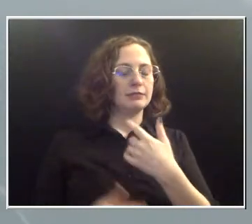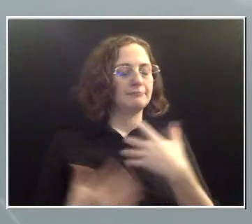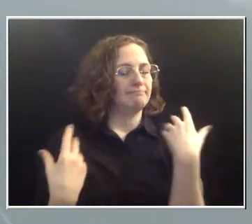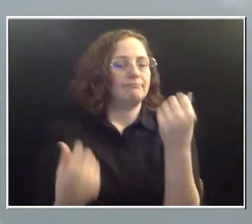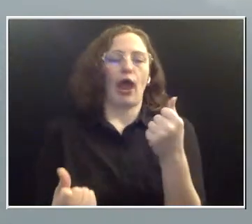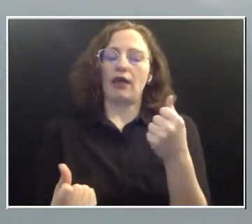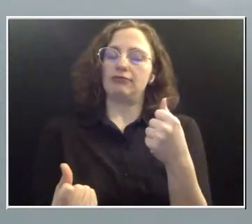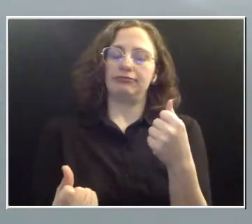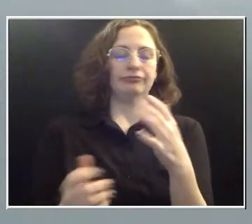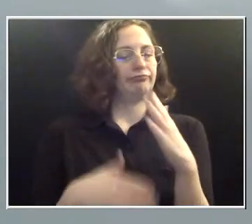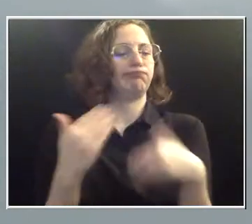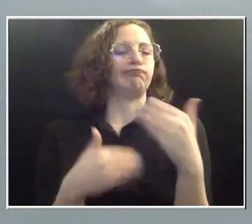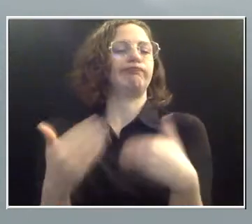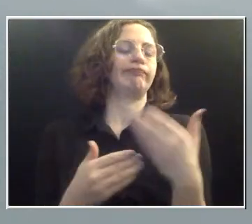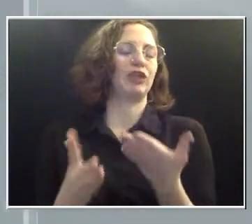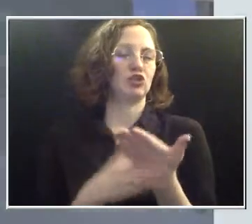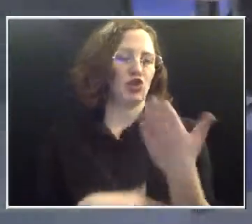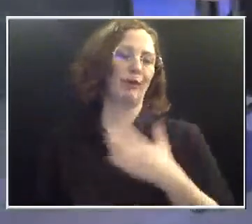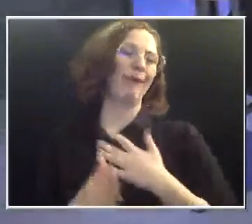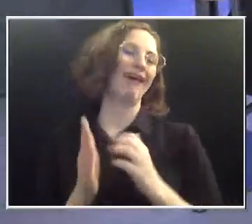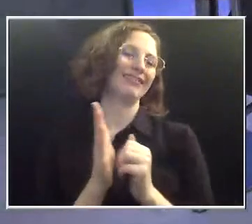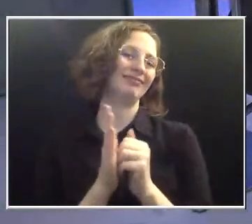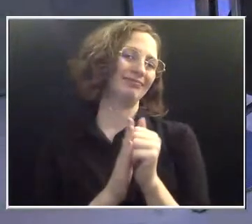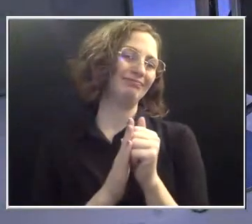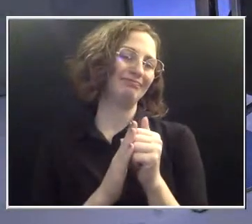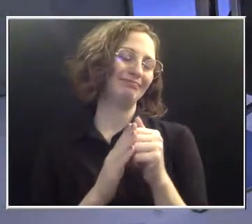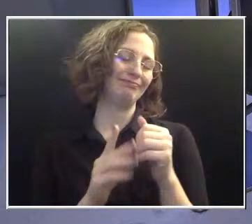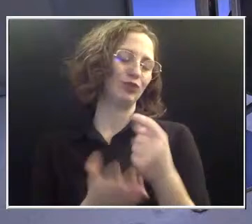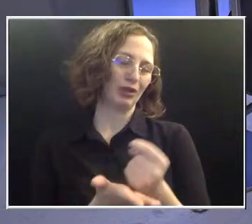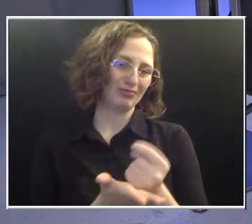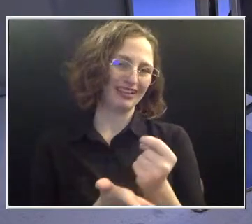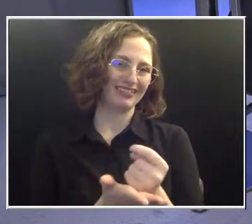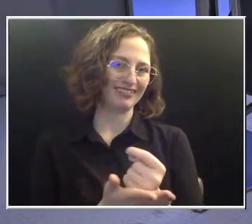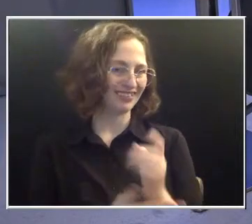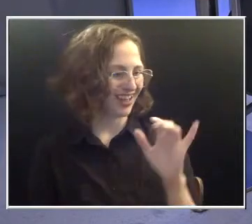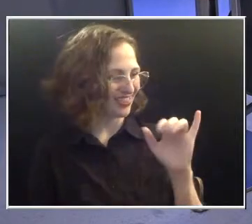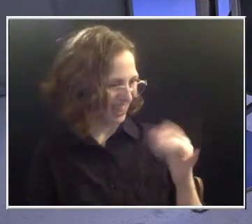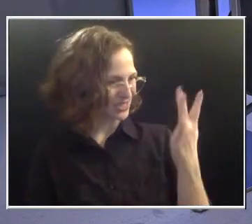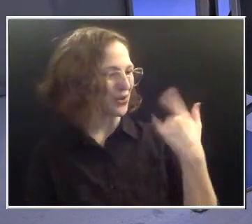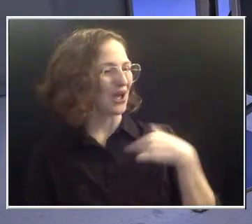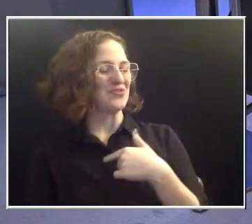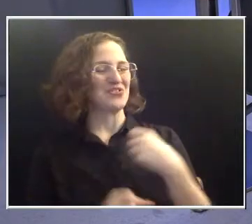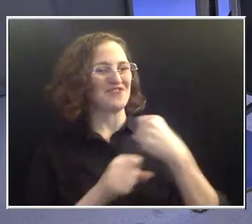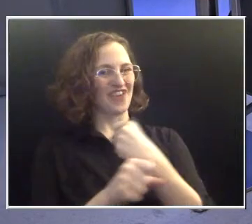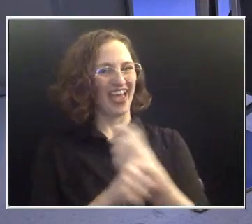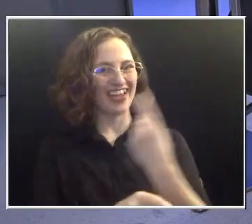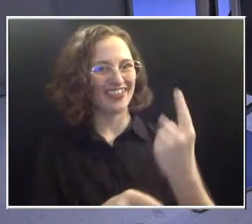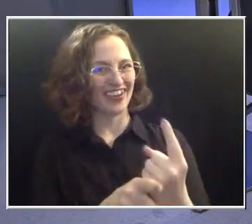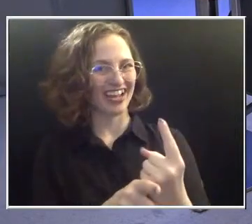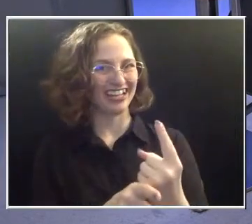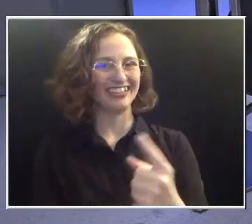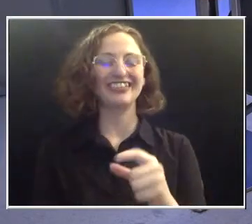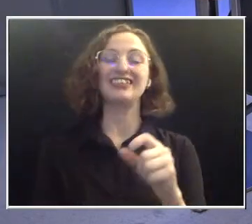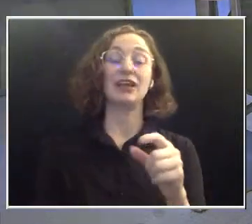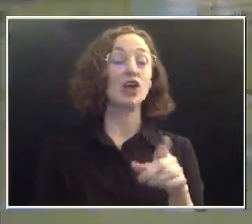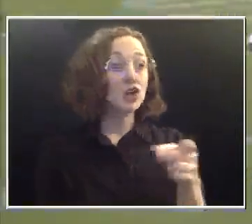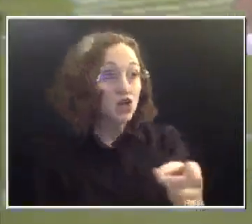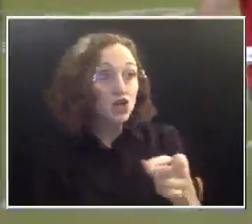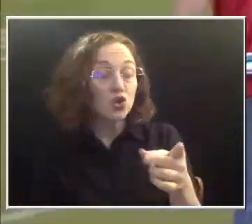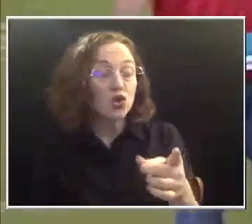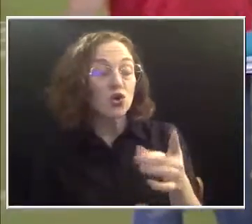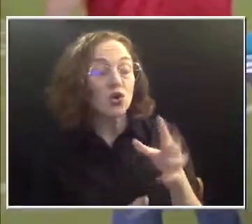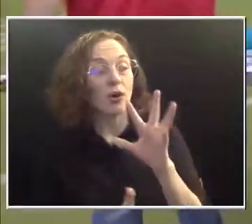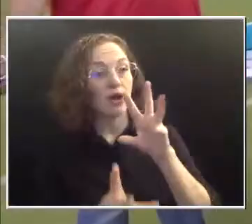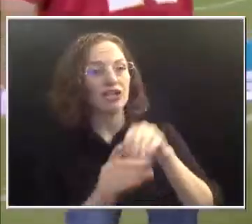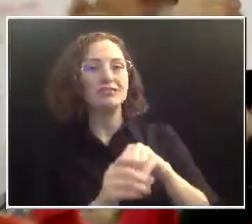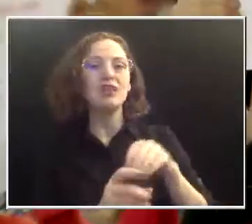what you fight for right there, right? Yeah, absolutely. That's what makes it happen. So you also got to take part in the Crucial Catch. Yep. Tell